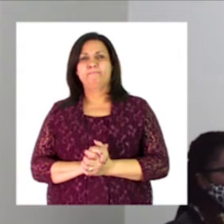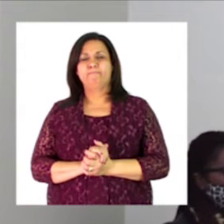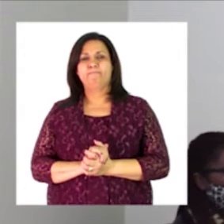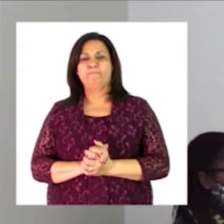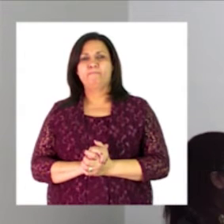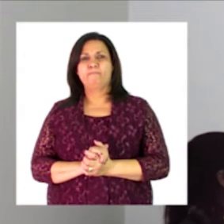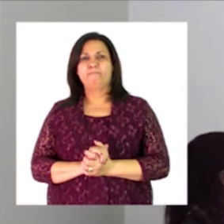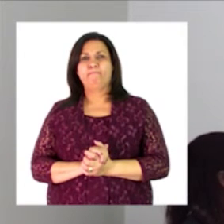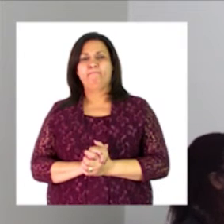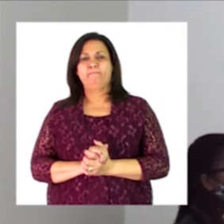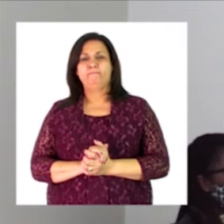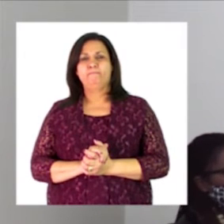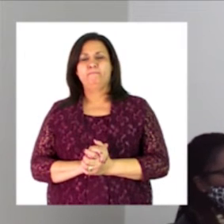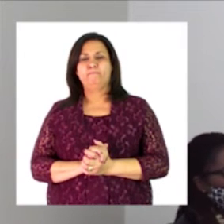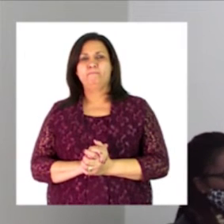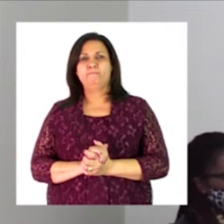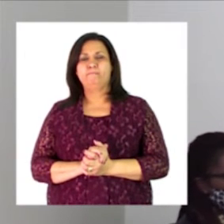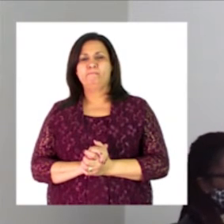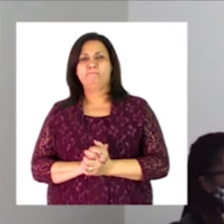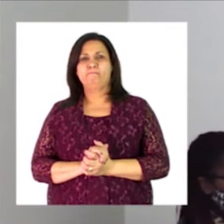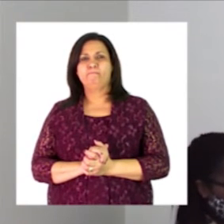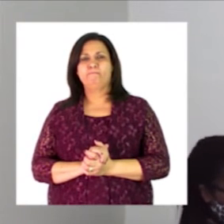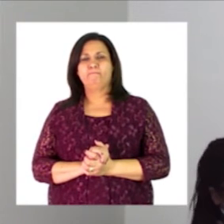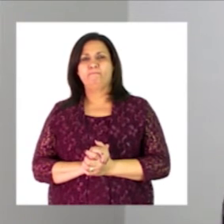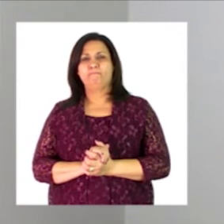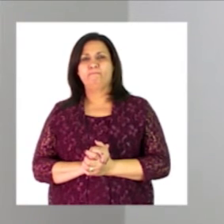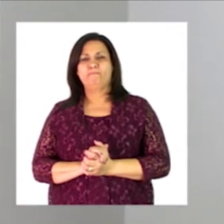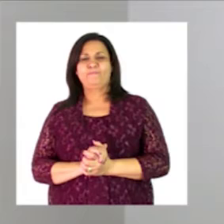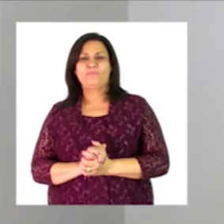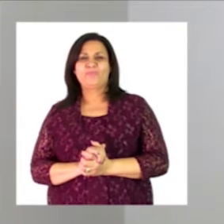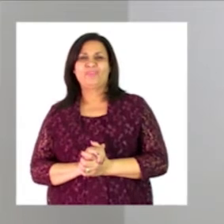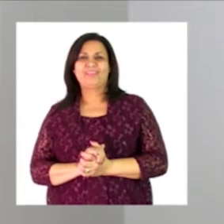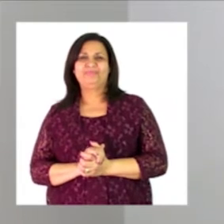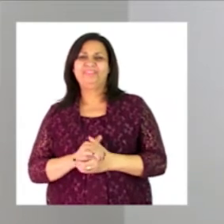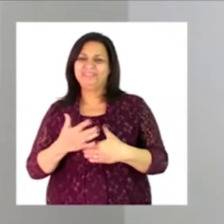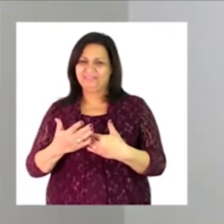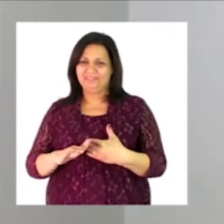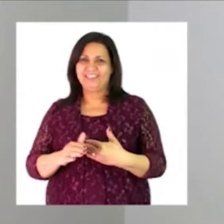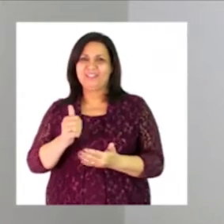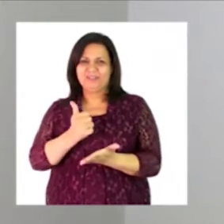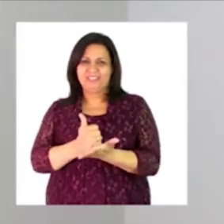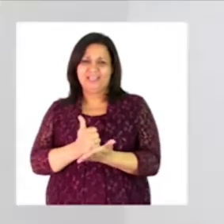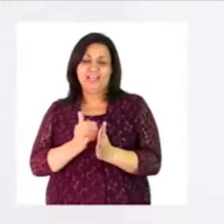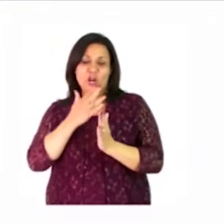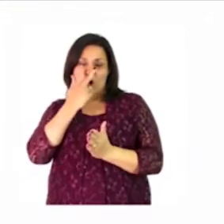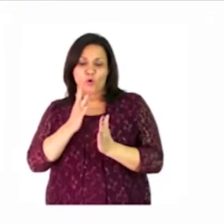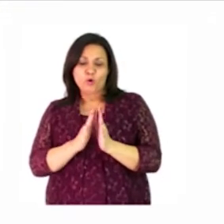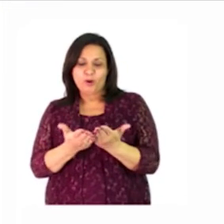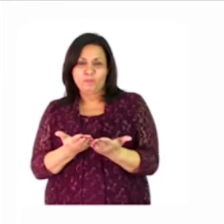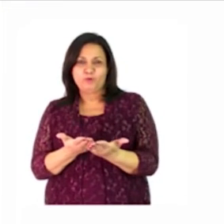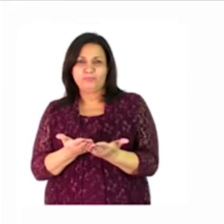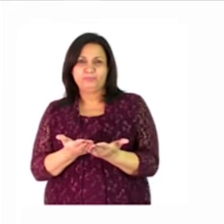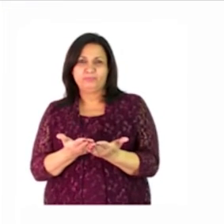our pencil until we are done. Let's go back into our booklet and